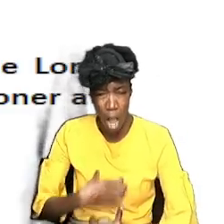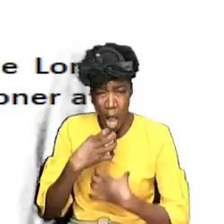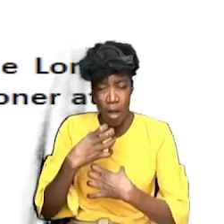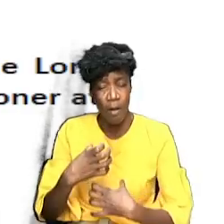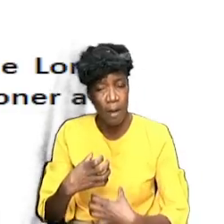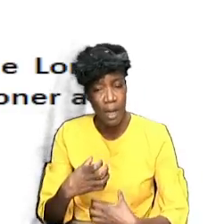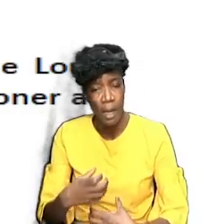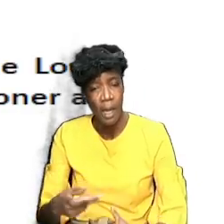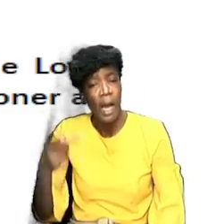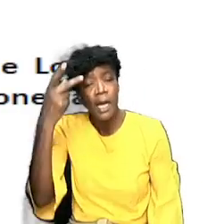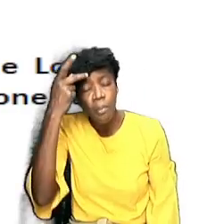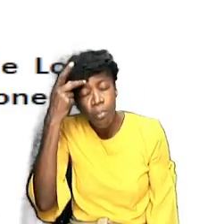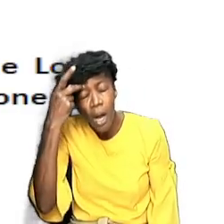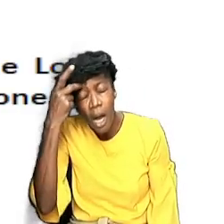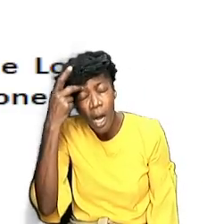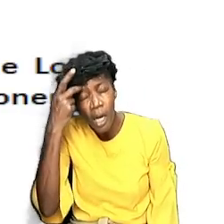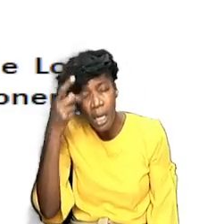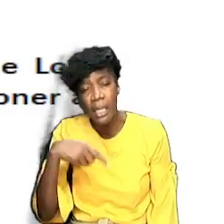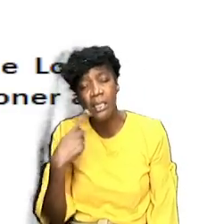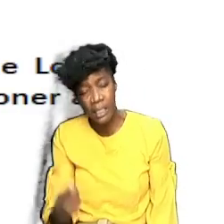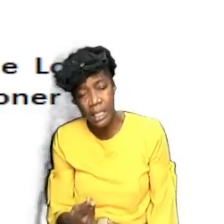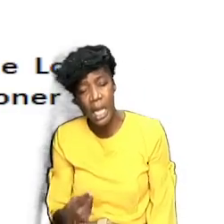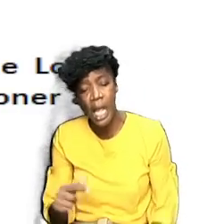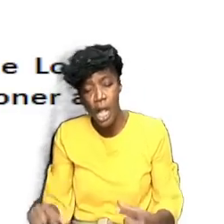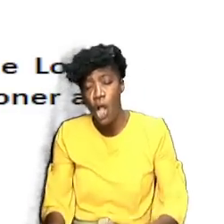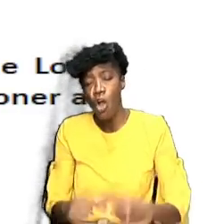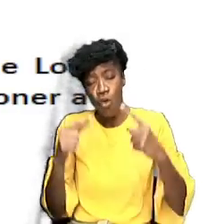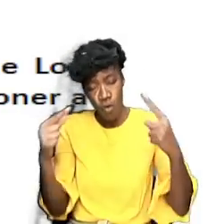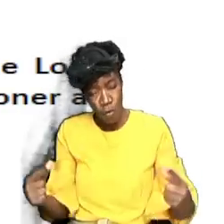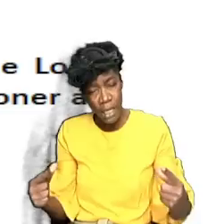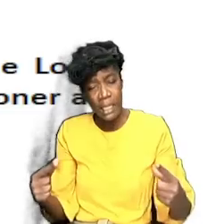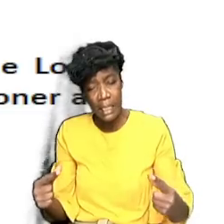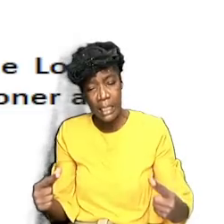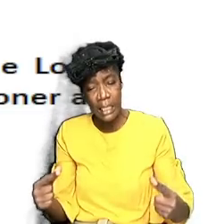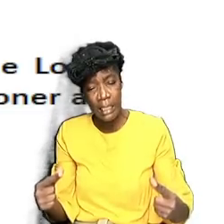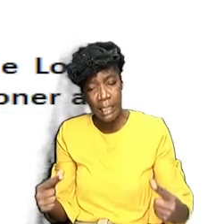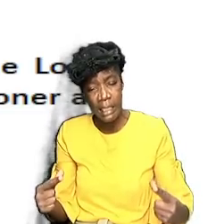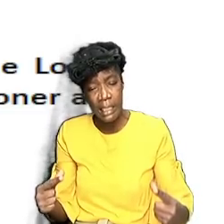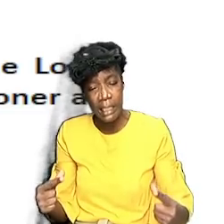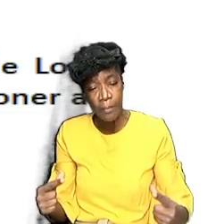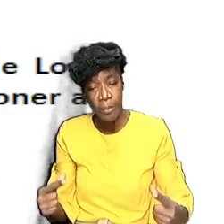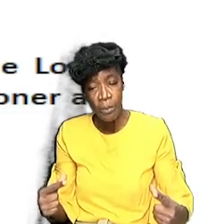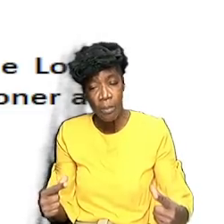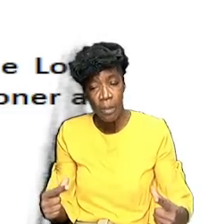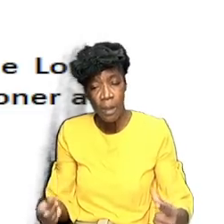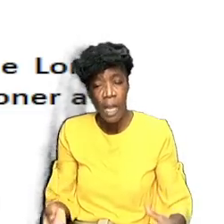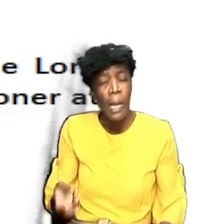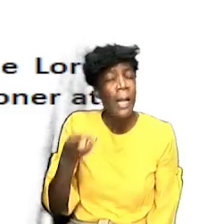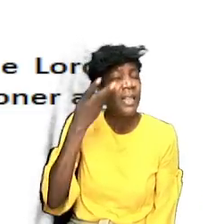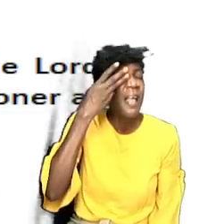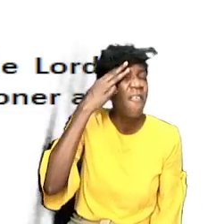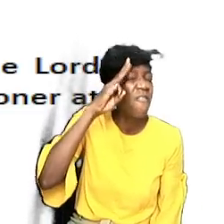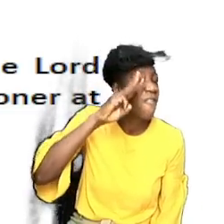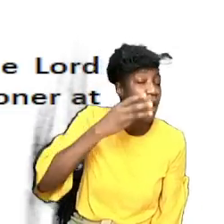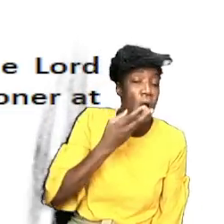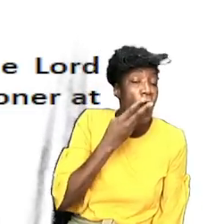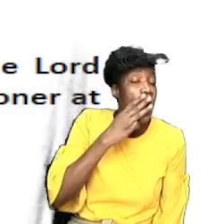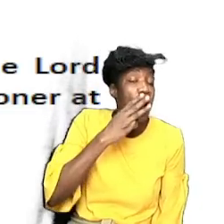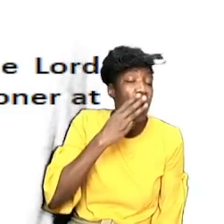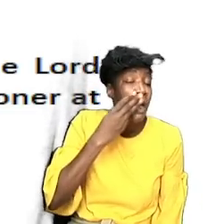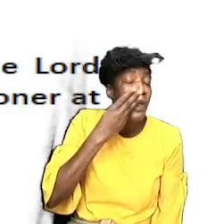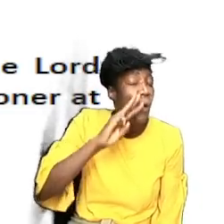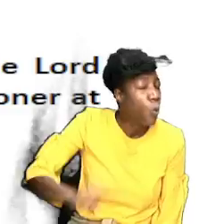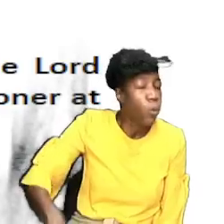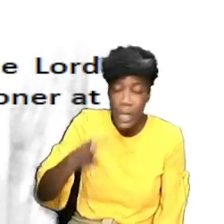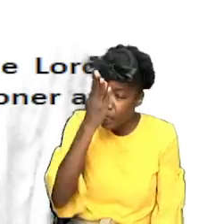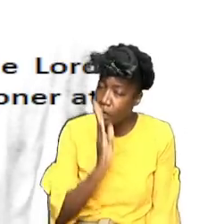made a big cry, saying that great is Diana, great is Artemis of Ephesus. They started to make a big